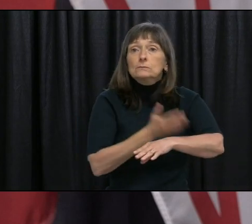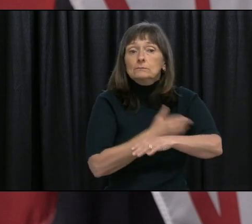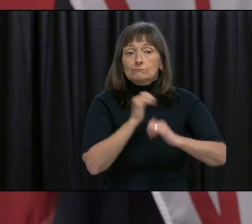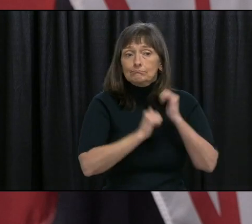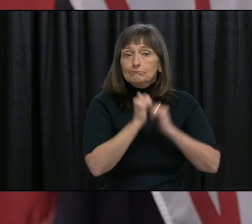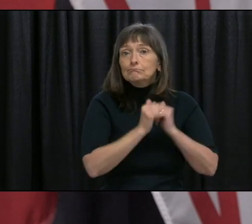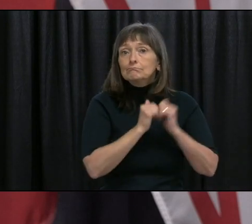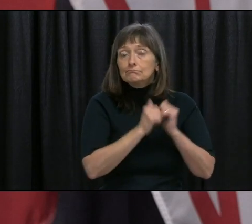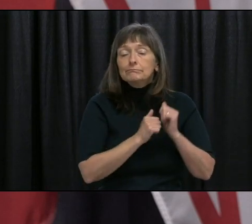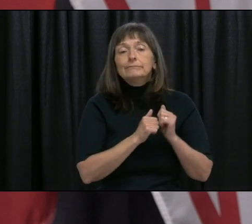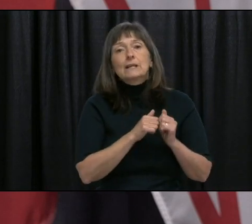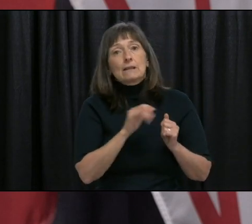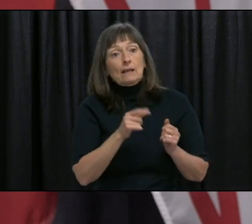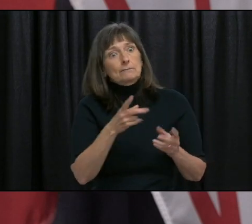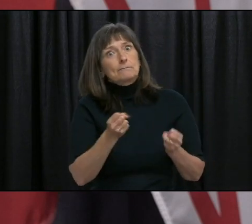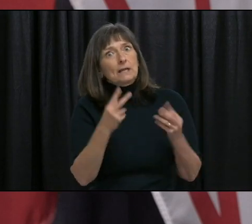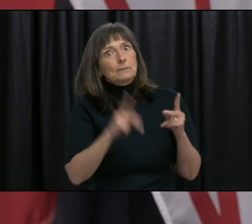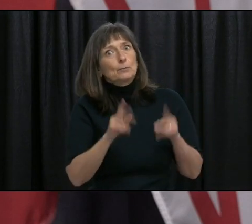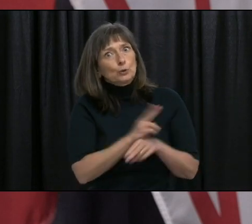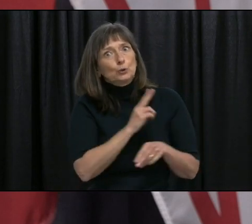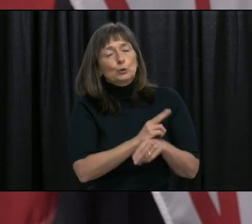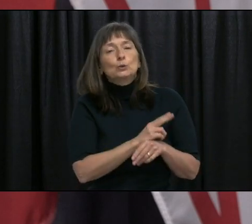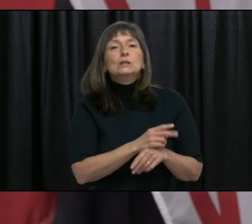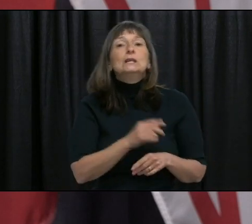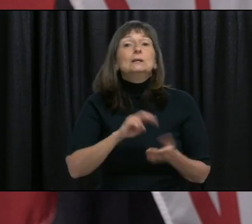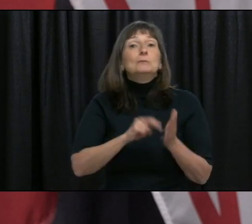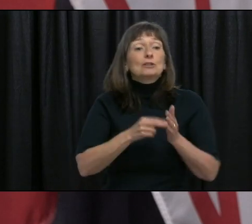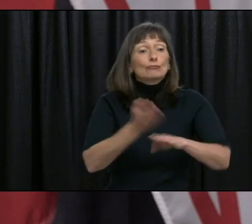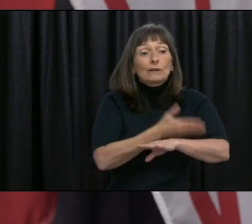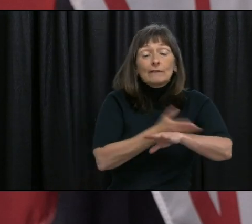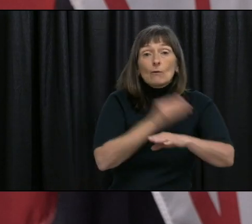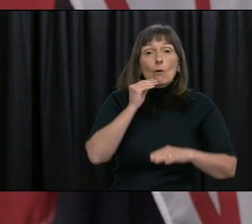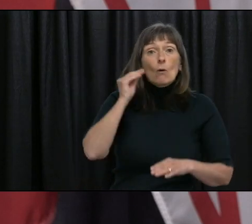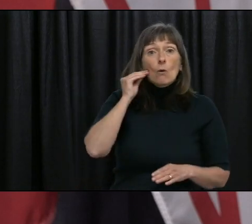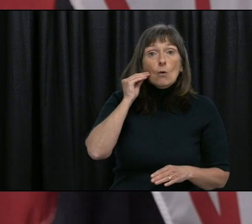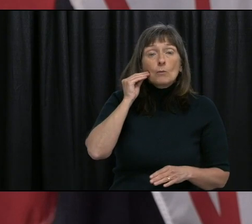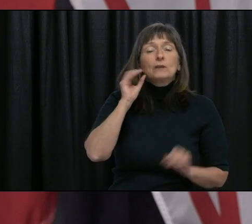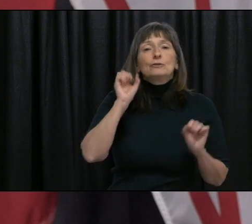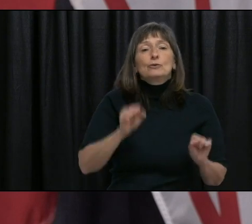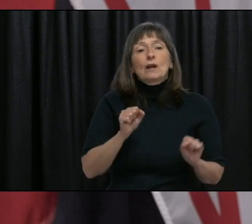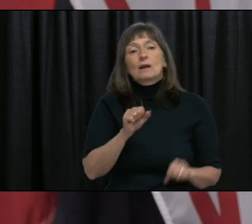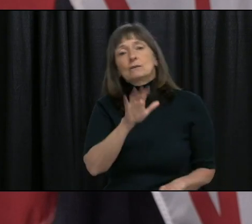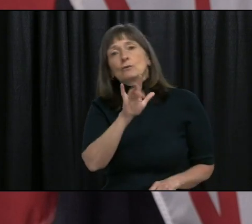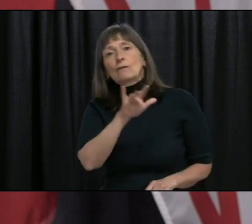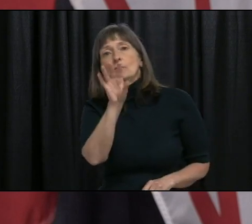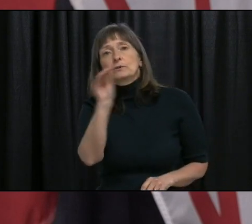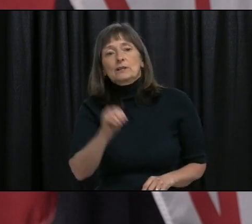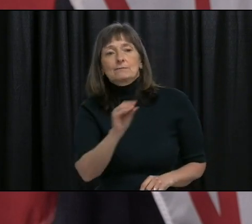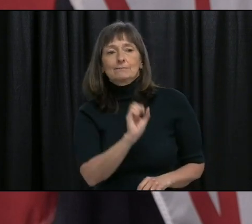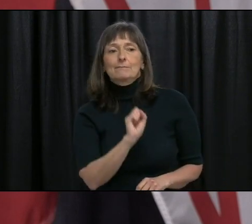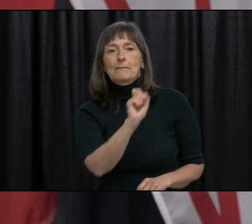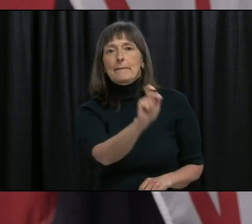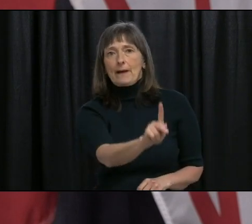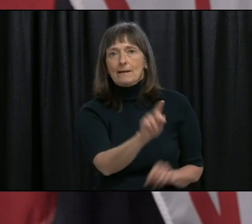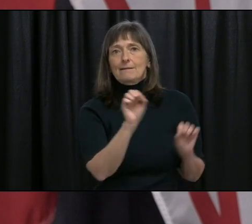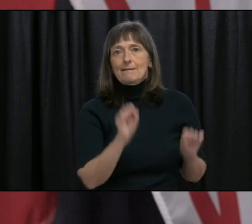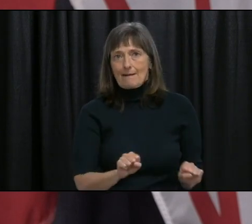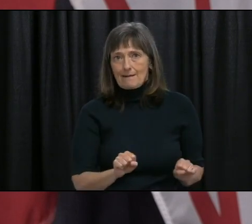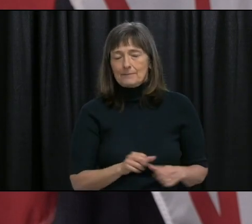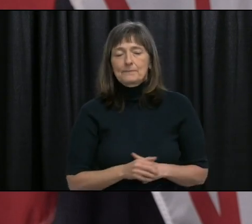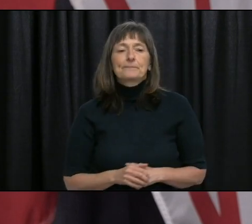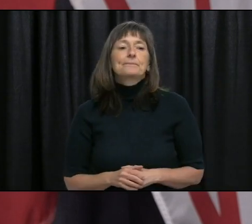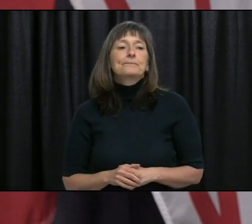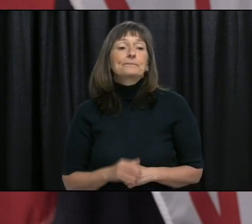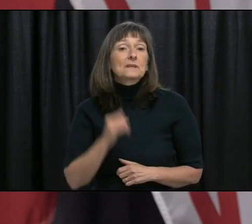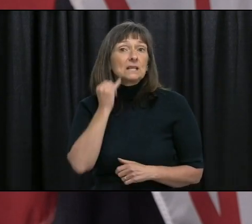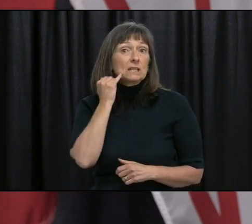is a 25% rebate on renovation programs. These are for residential properties or primary properties. So if you're